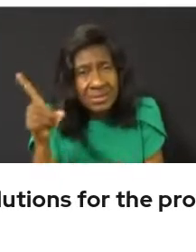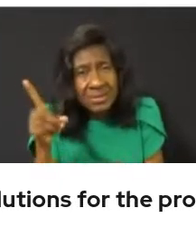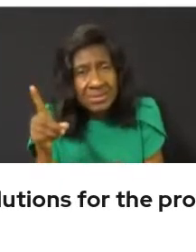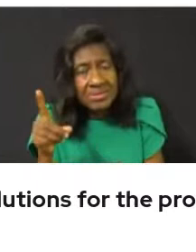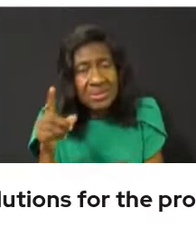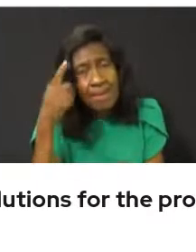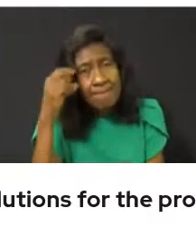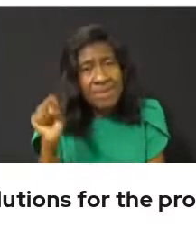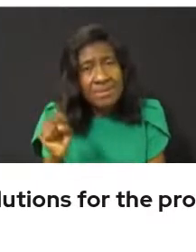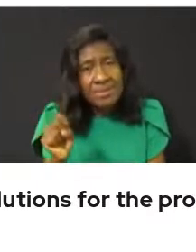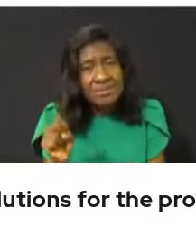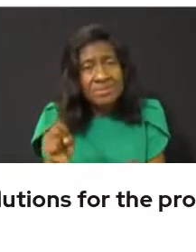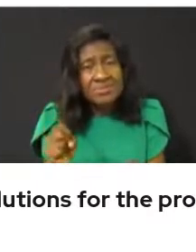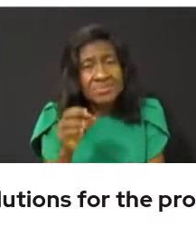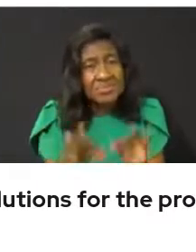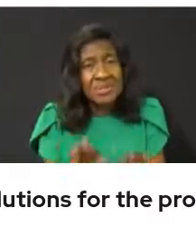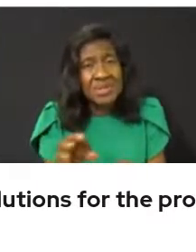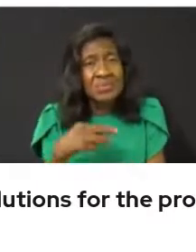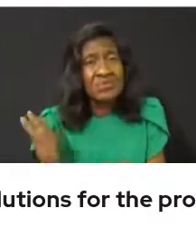teachers, there's no classes.